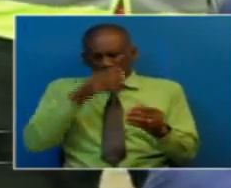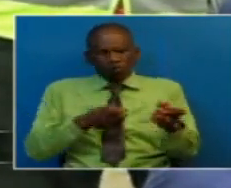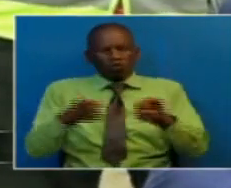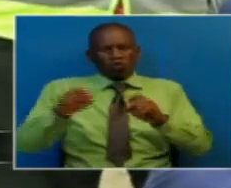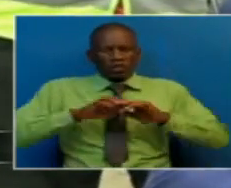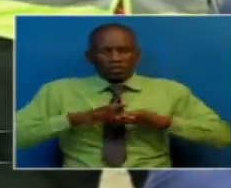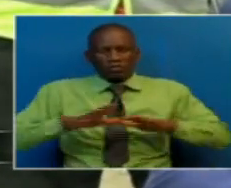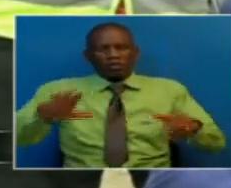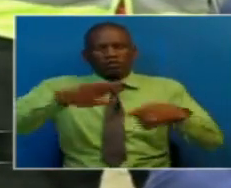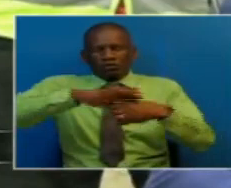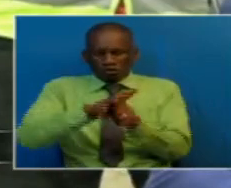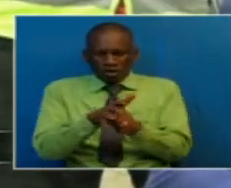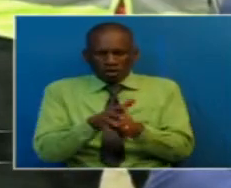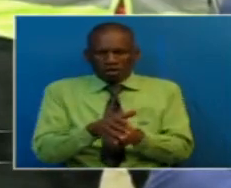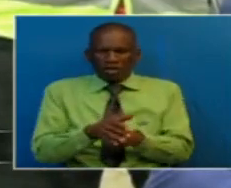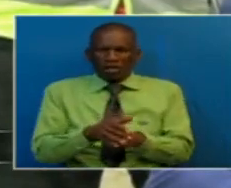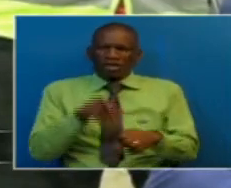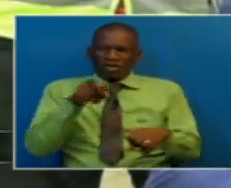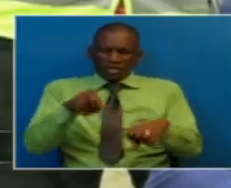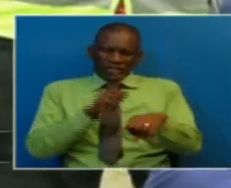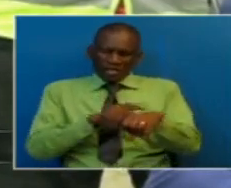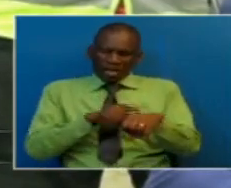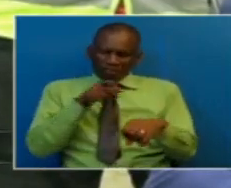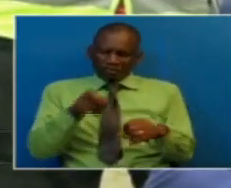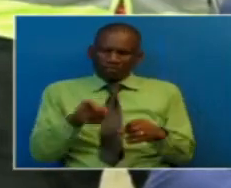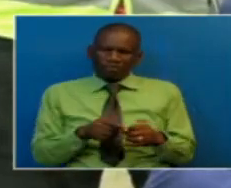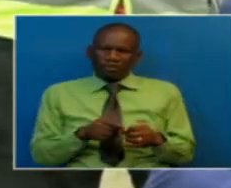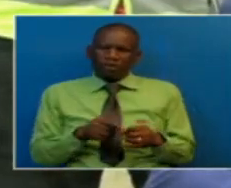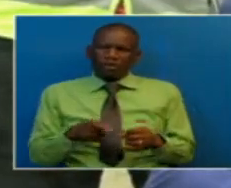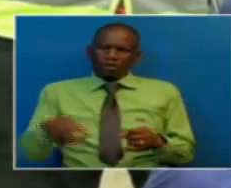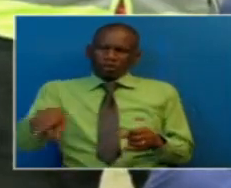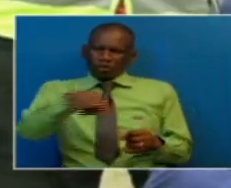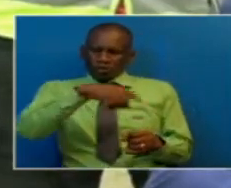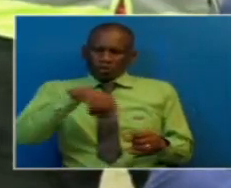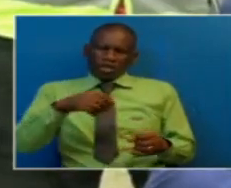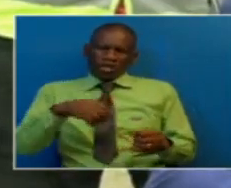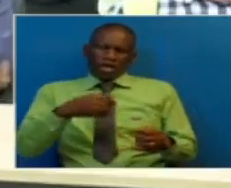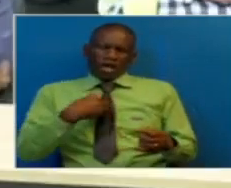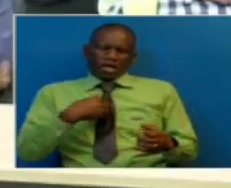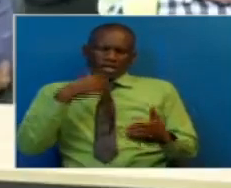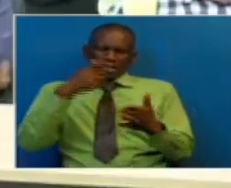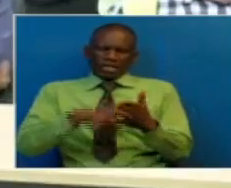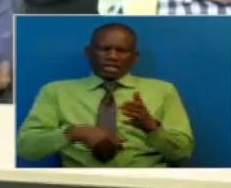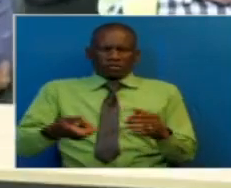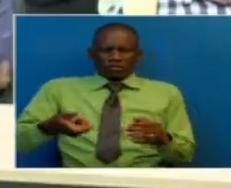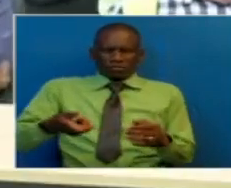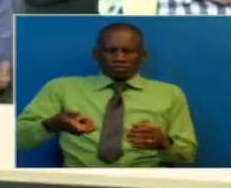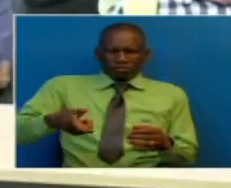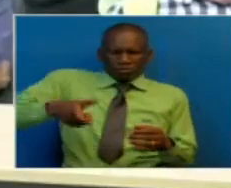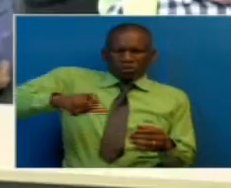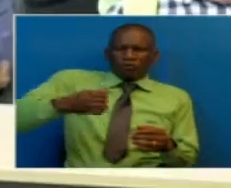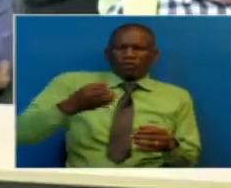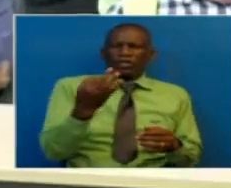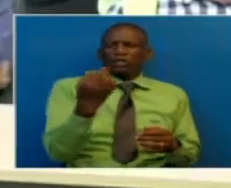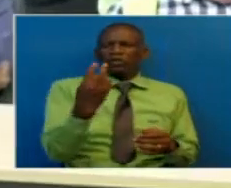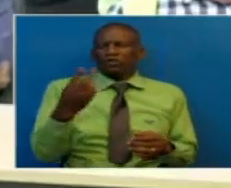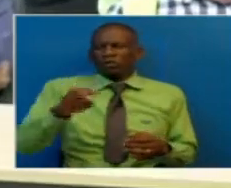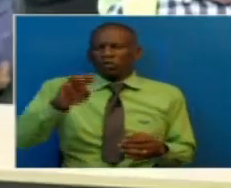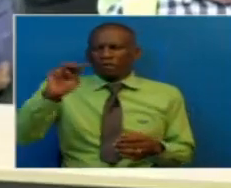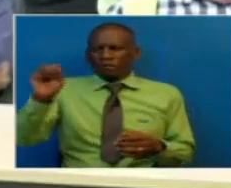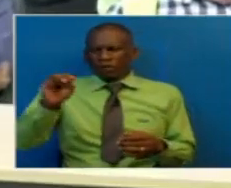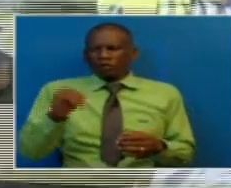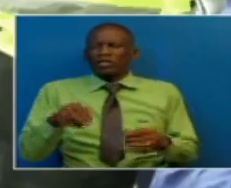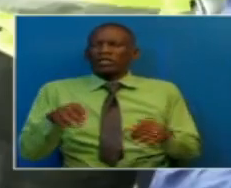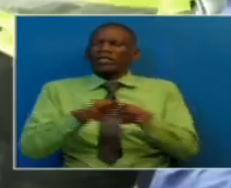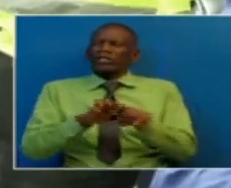COVID-19. And during this time, we incurred tax arrears of 322 million. Still